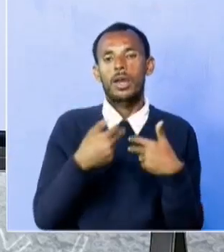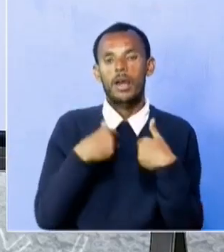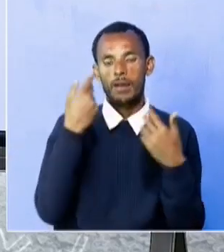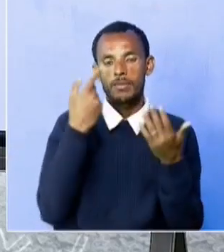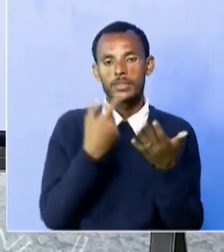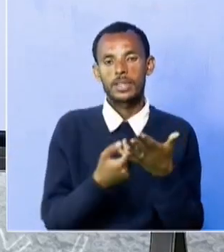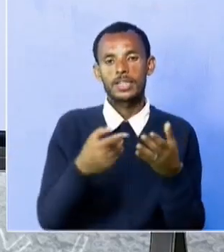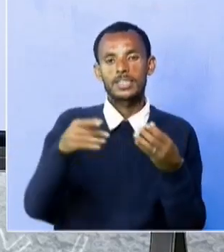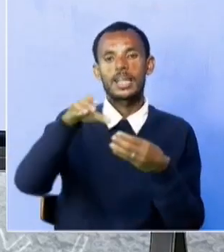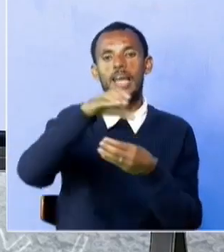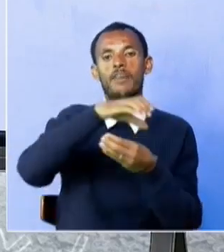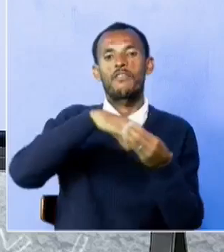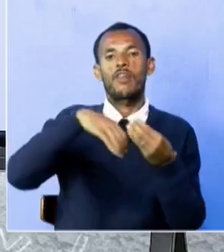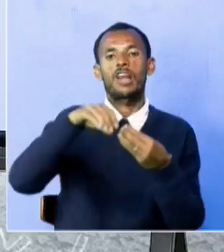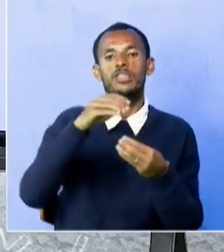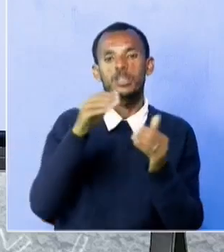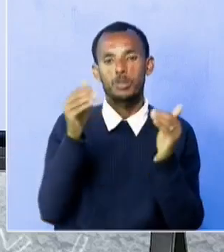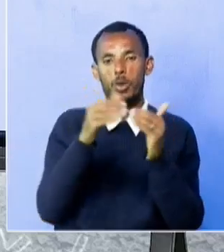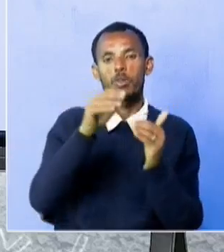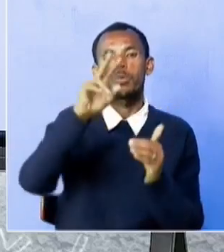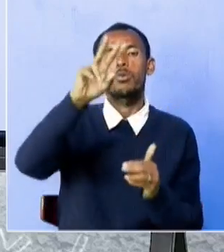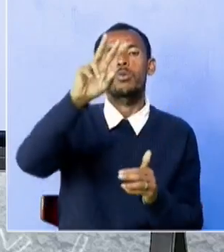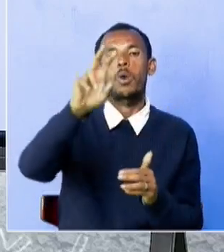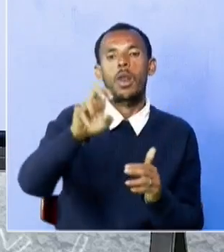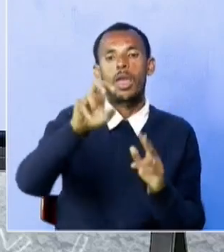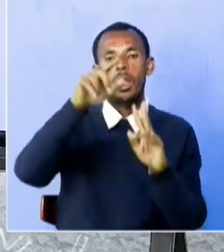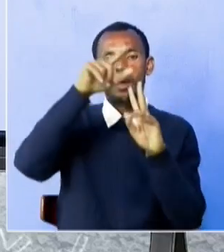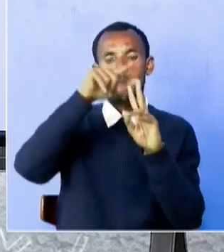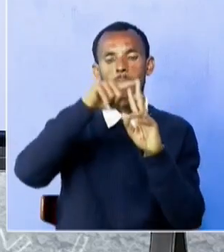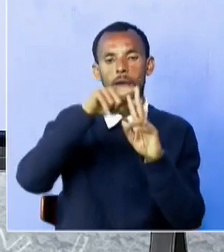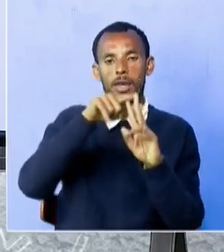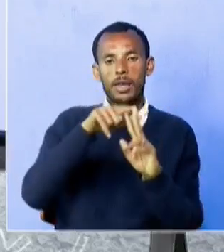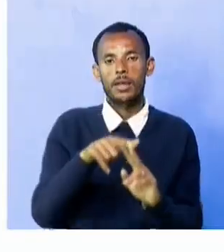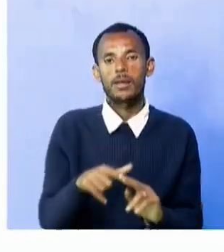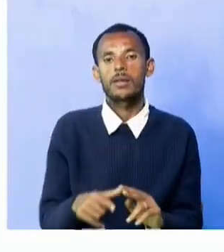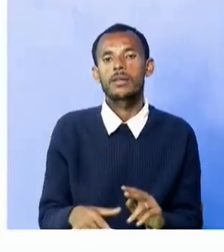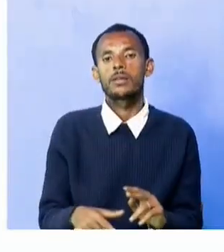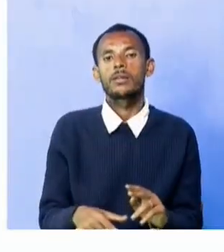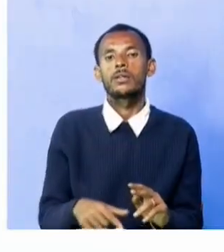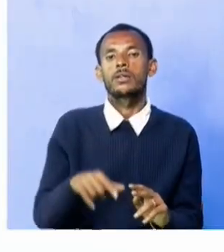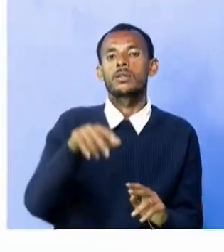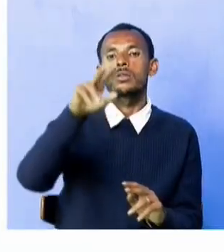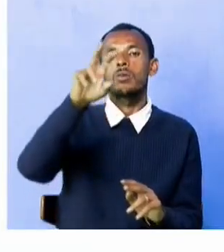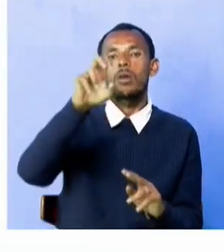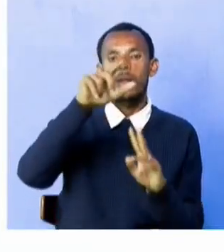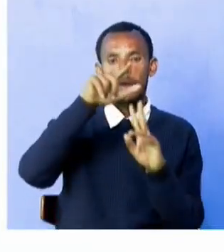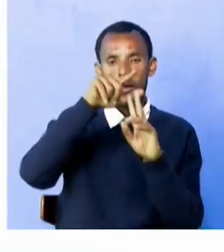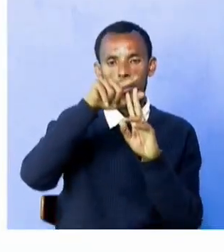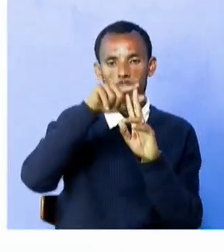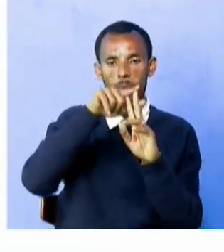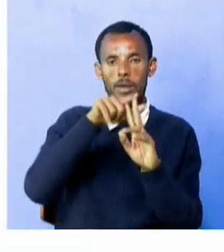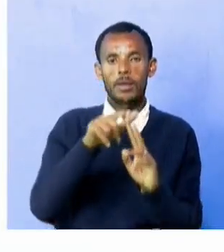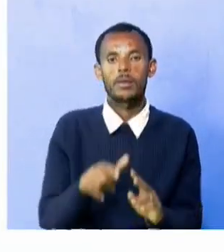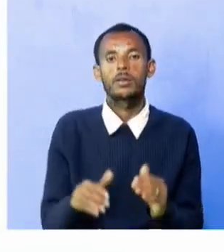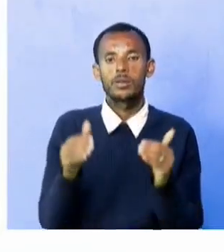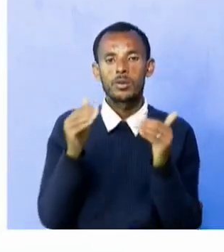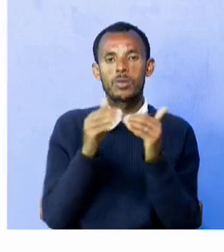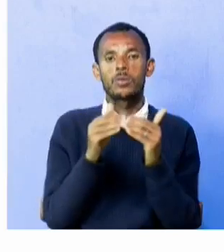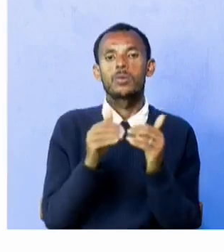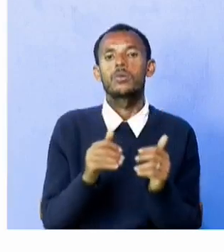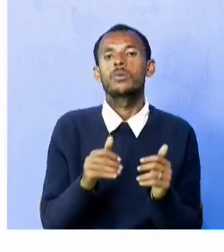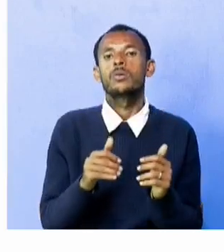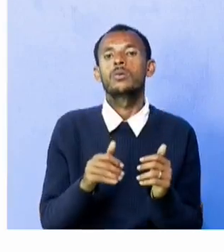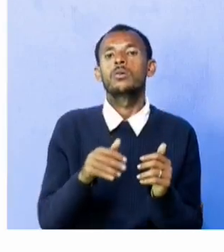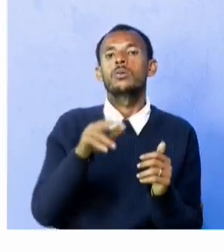the circumference is 20 pi. So in place of C, you can substitute 20 pi. 20 pi is equal